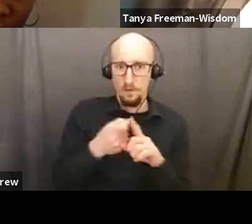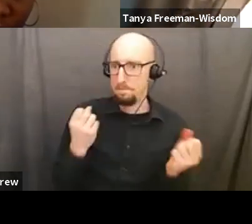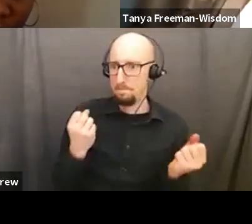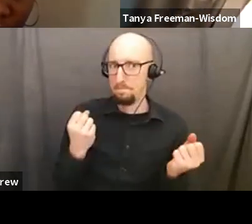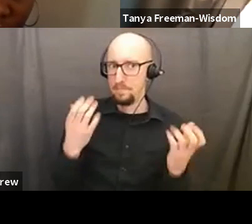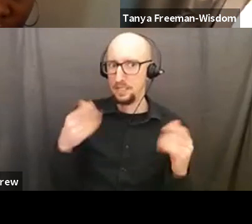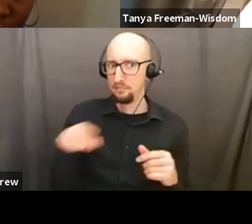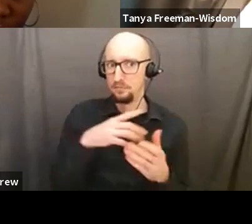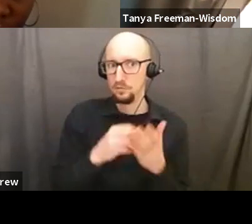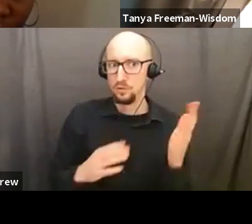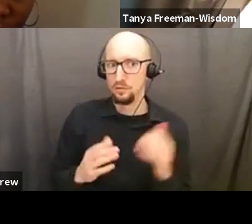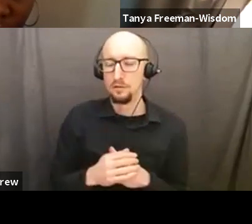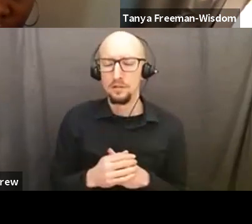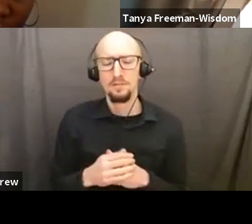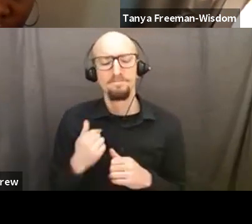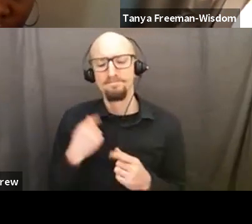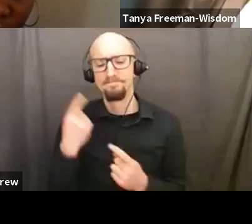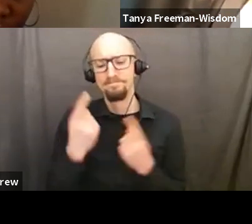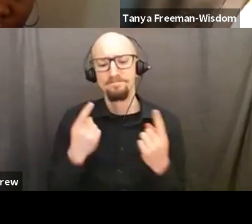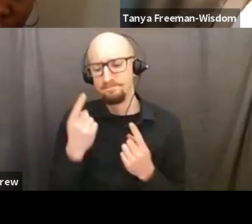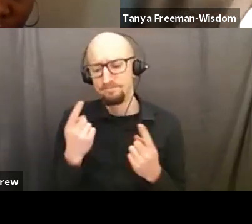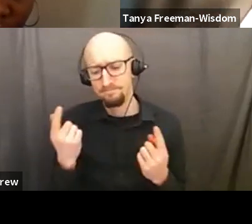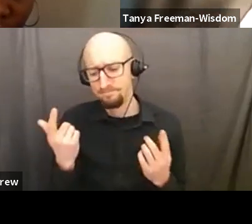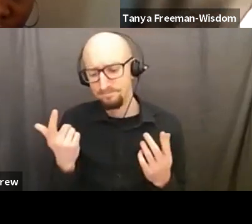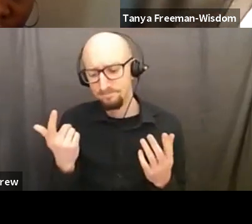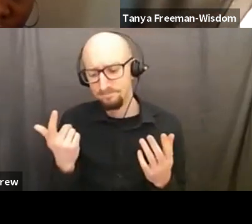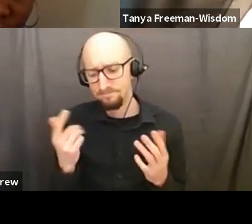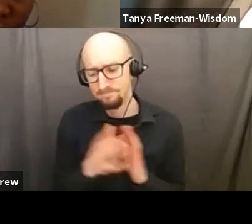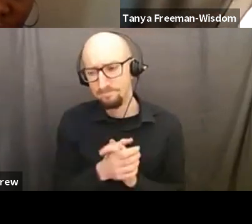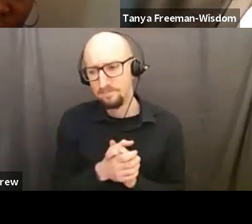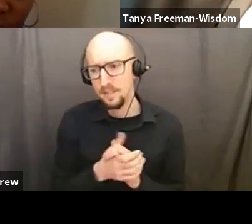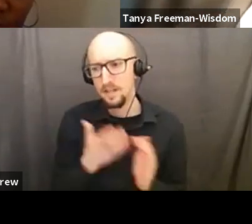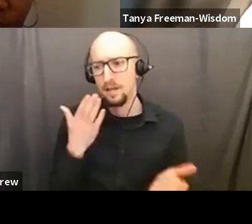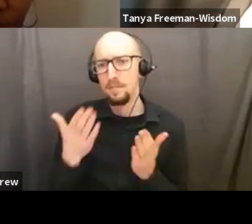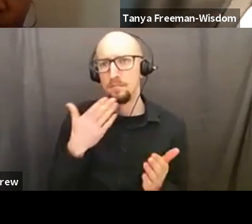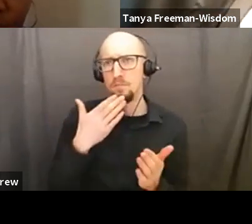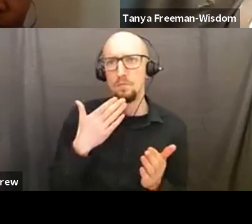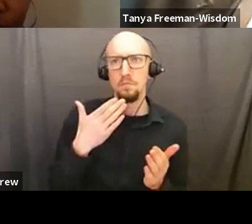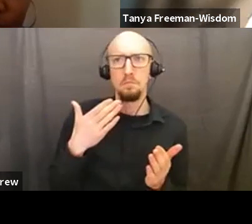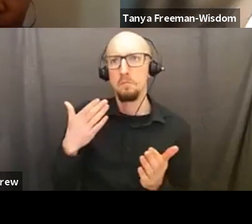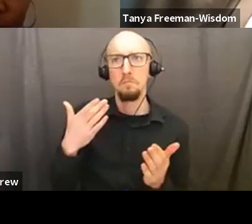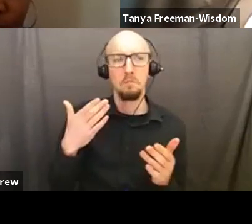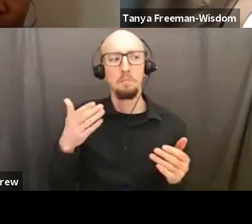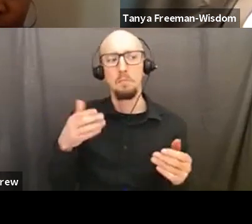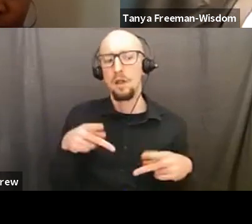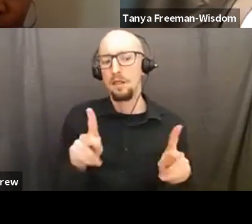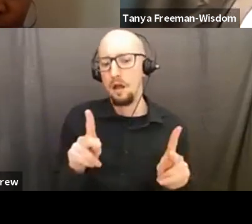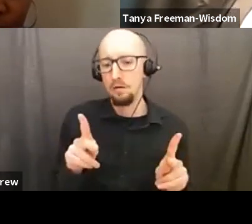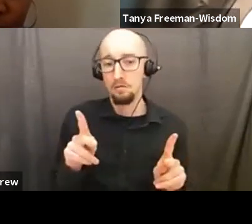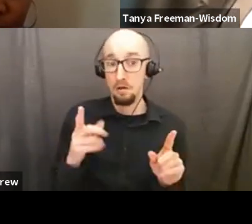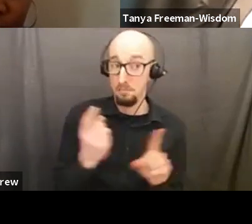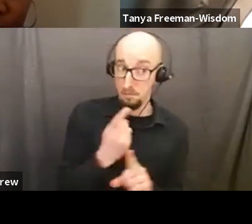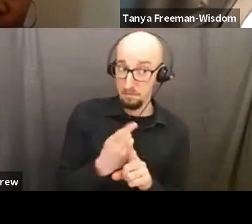And I wonder if it would be permissible and appropriate for me to try